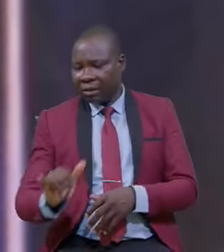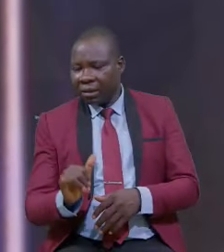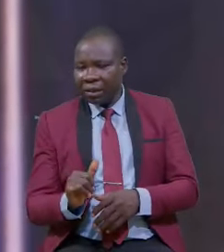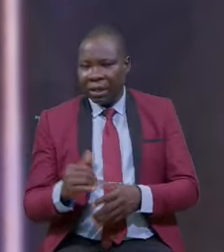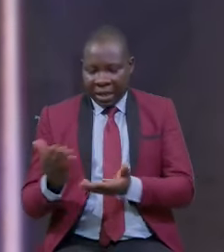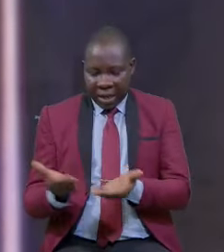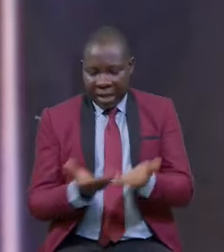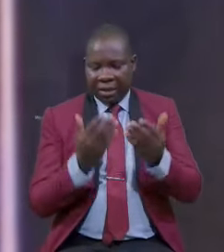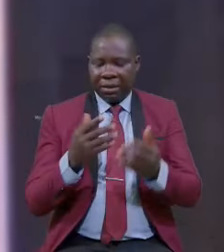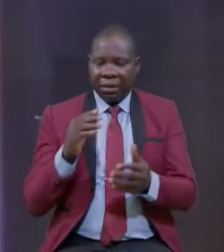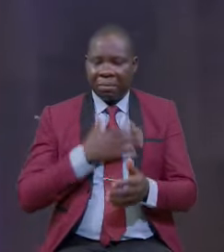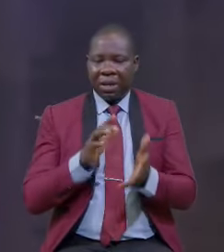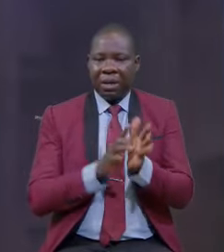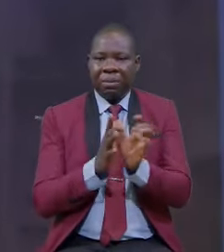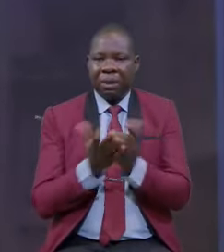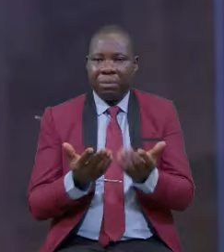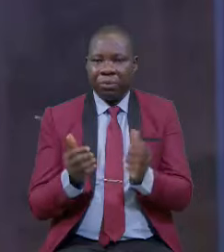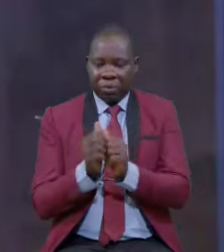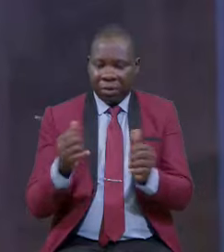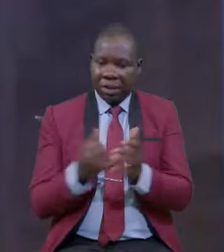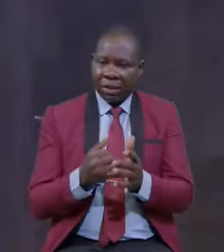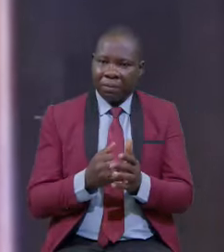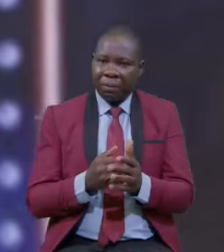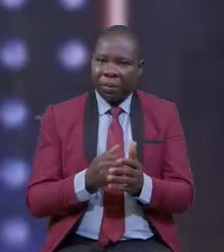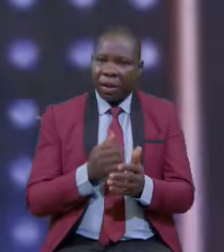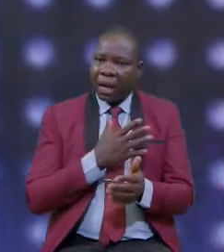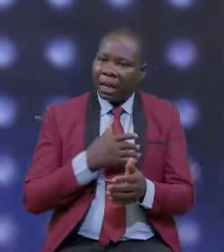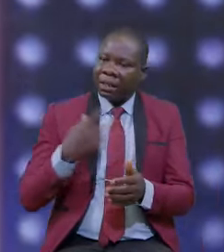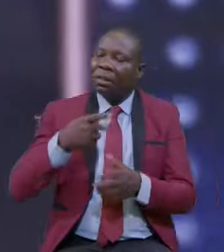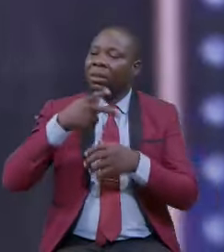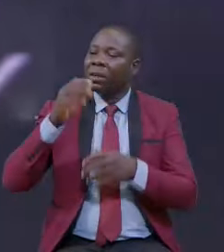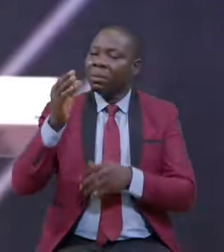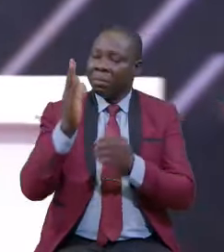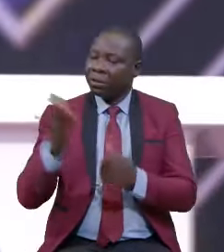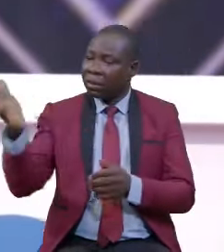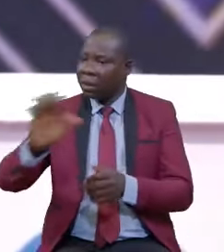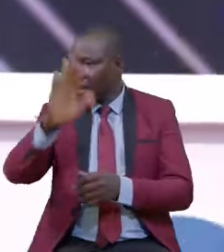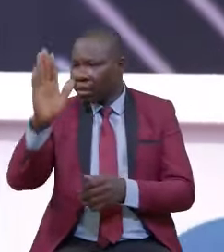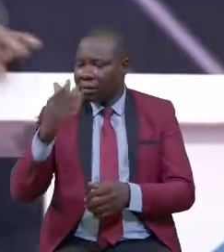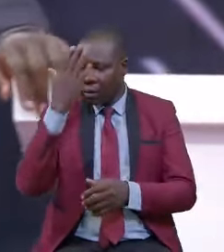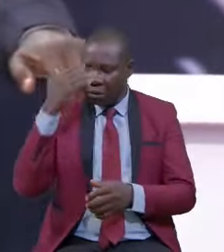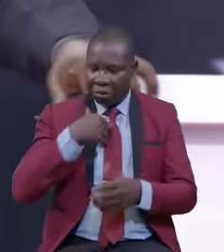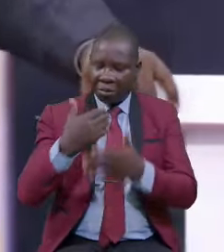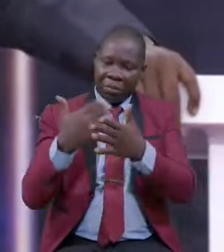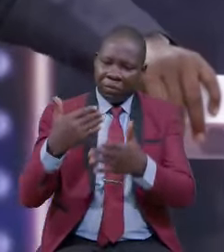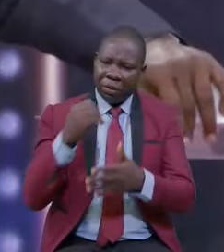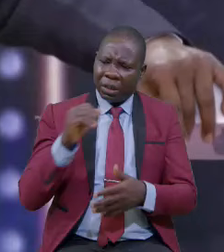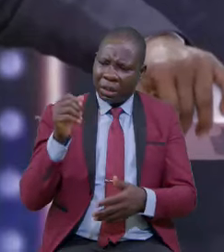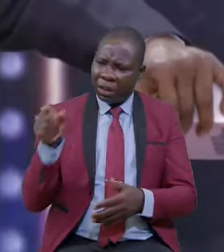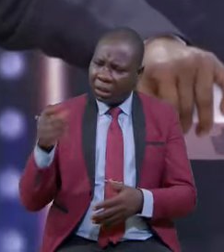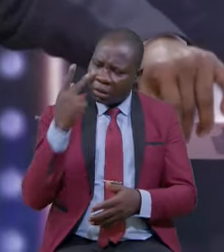only knew me, and he saw the Bible in my hand. And he said, can you